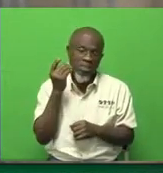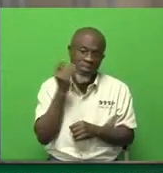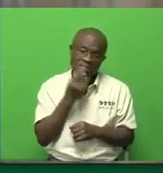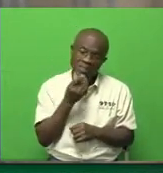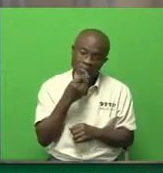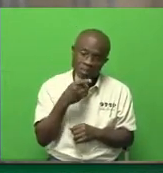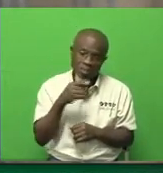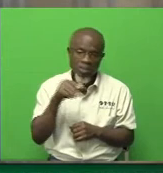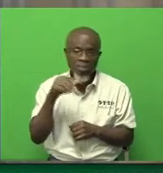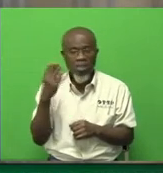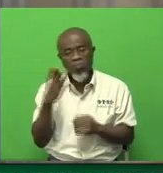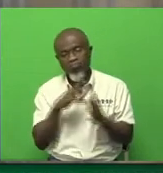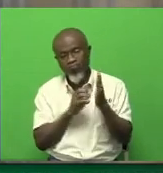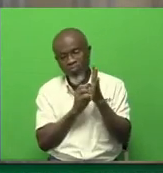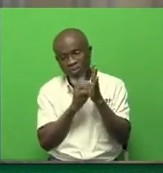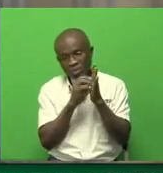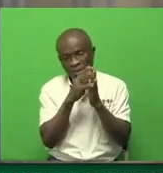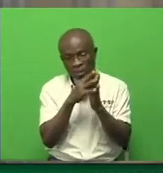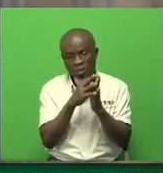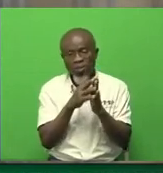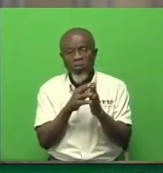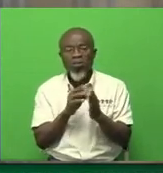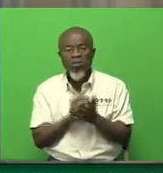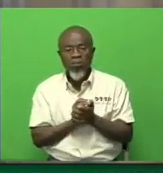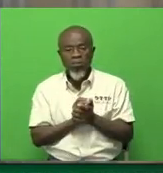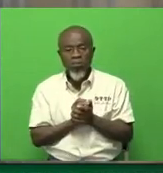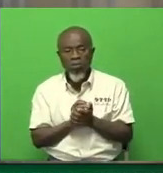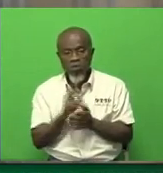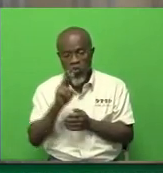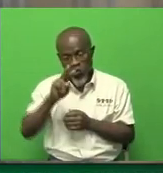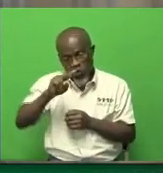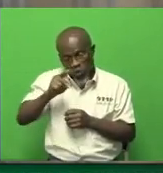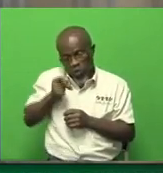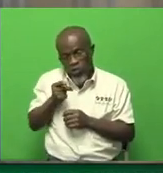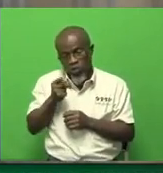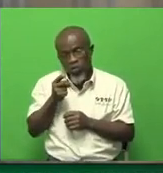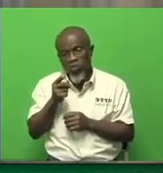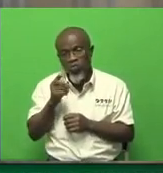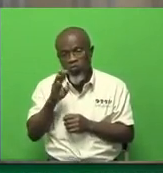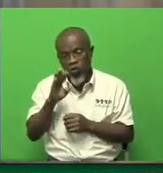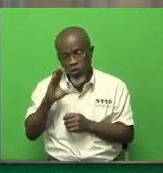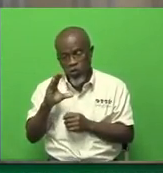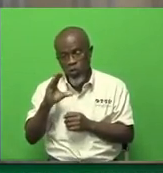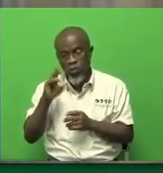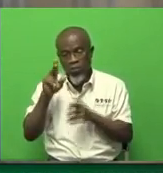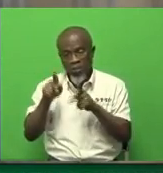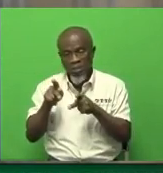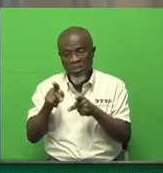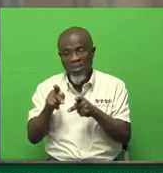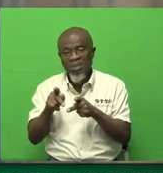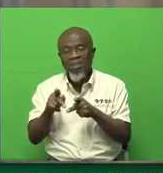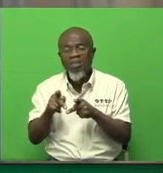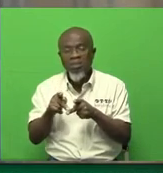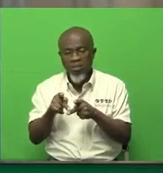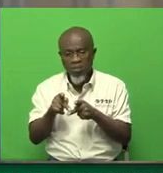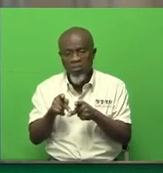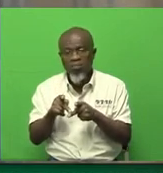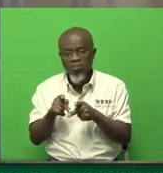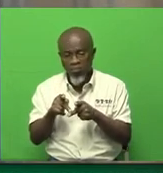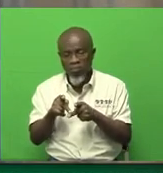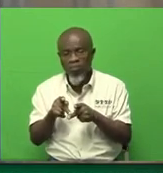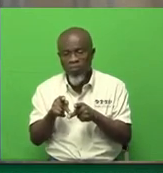over 4 200 unfortunate citizens became casualties of the woeful incompetent